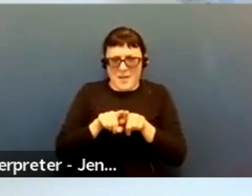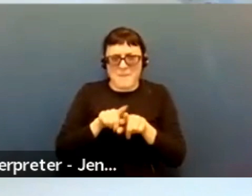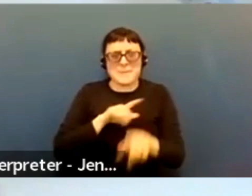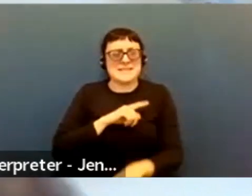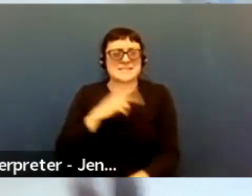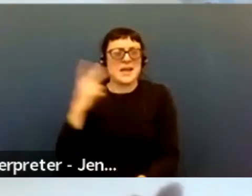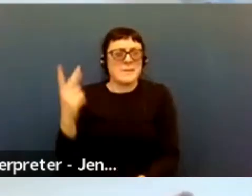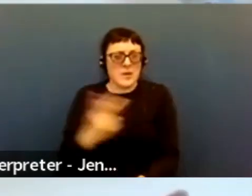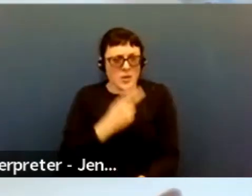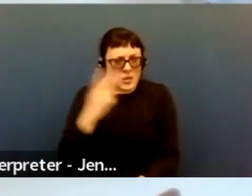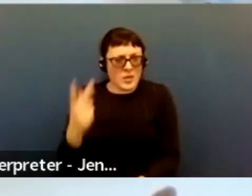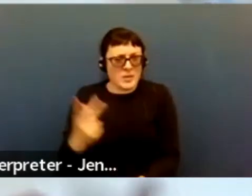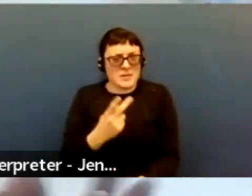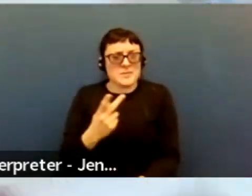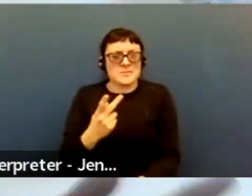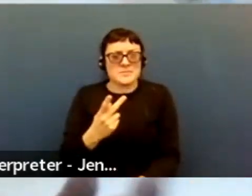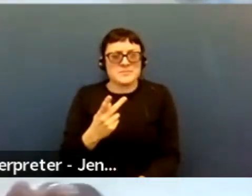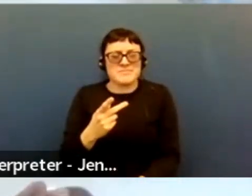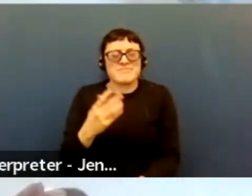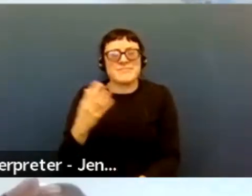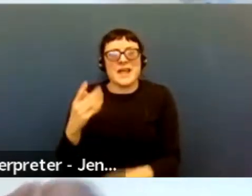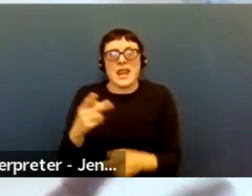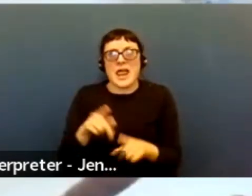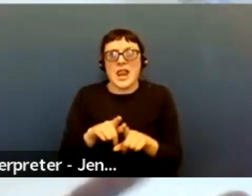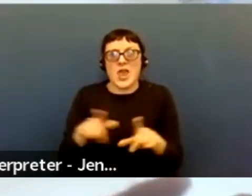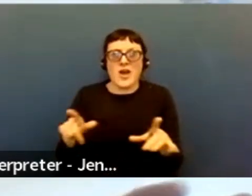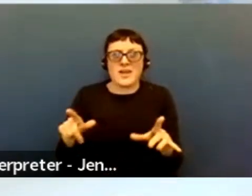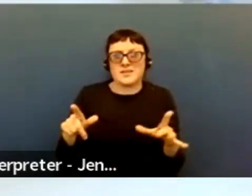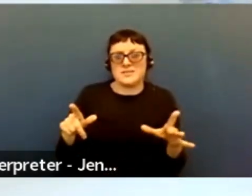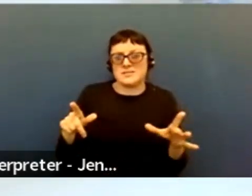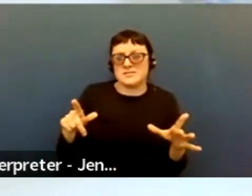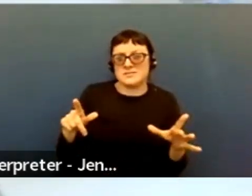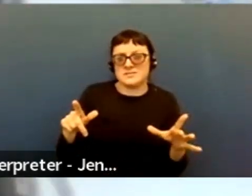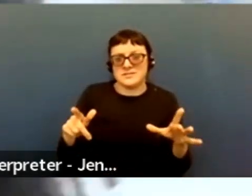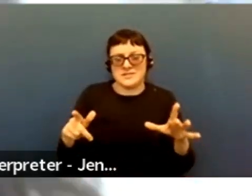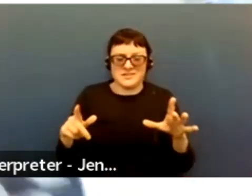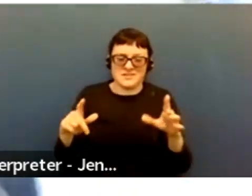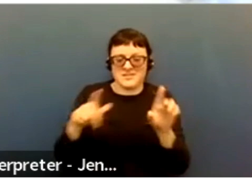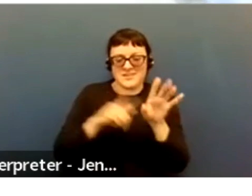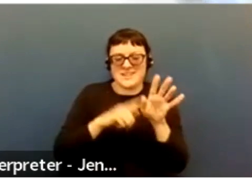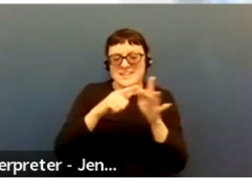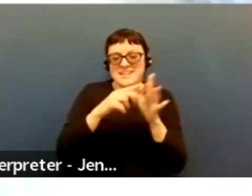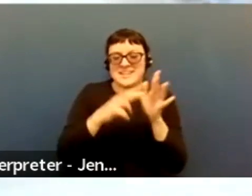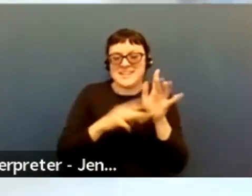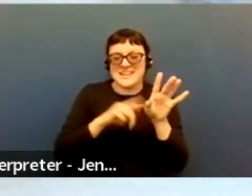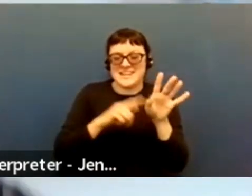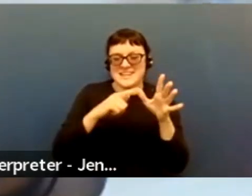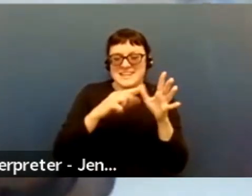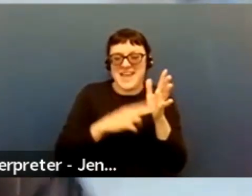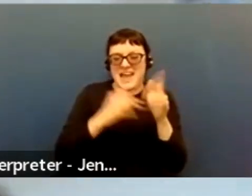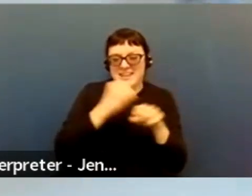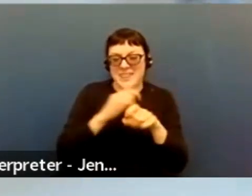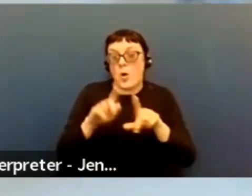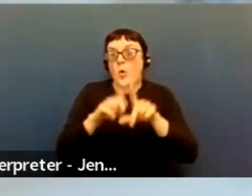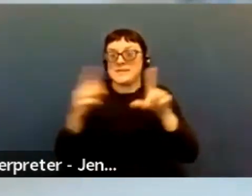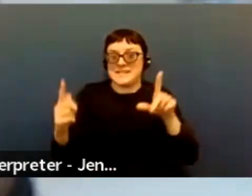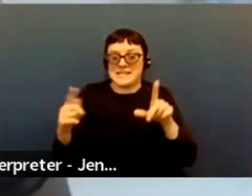So that, because they're both, you know, they're both like a yin yang, you know,